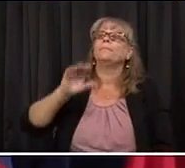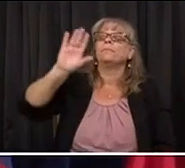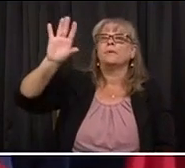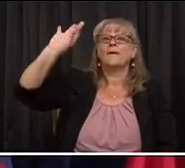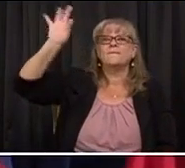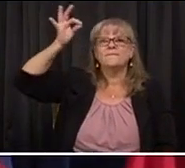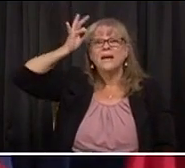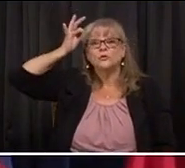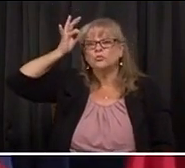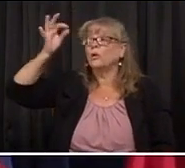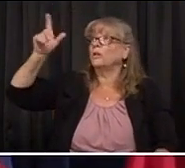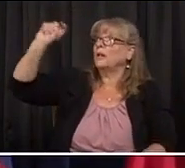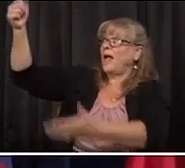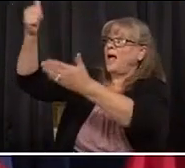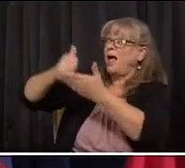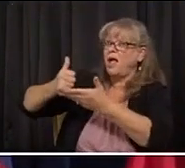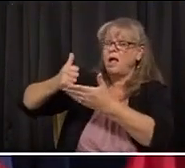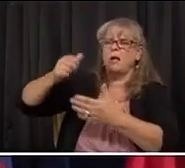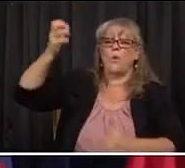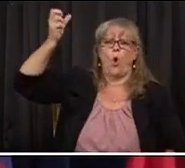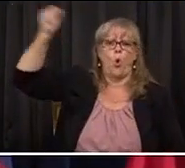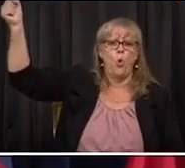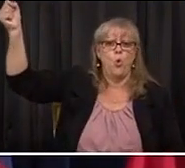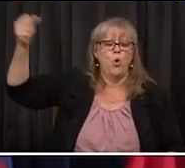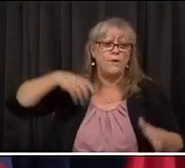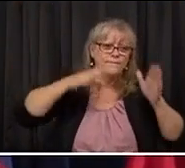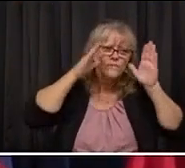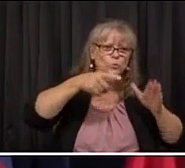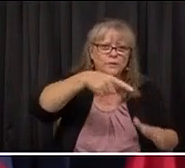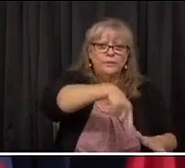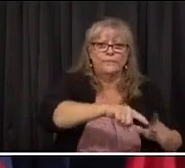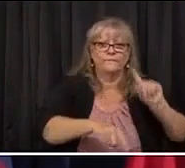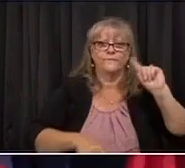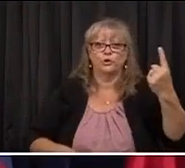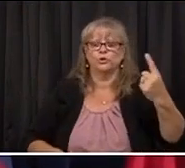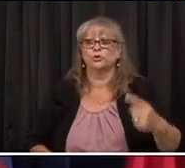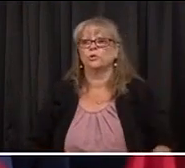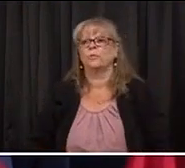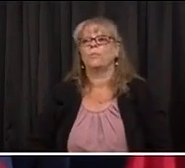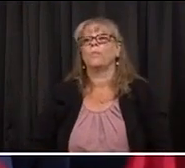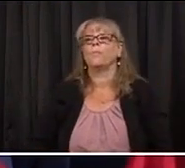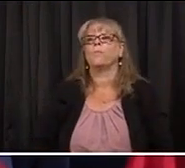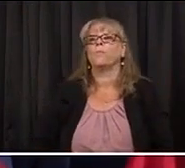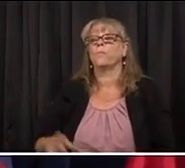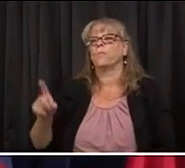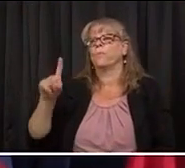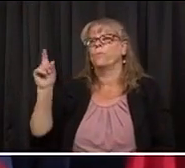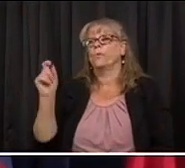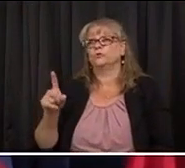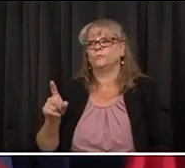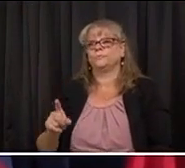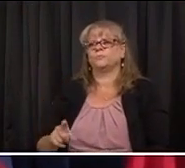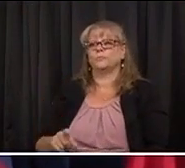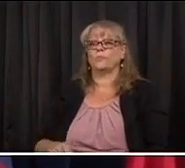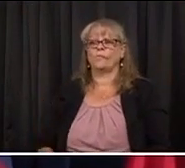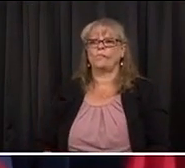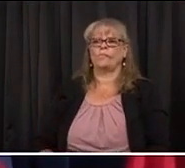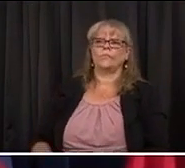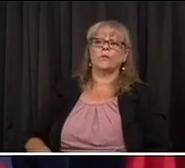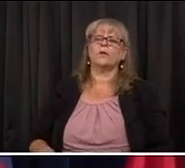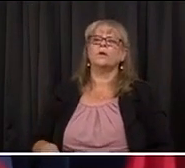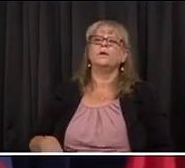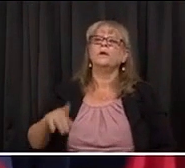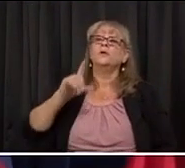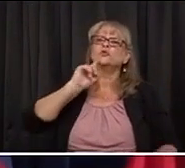Vinny from Bloomberg says, we're in a pandemic. Is the White House making a power grab, sending federal police units into cities, risking a constitutional crisis, stepping too close to the